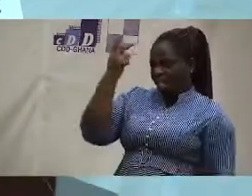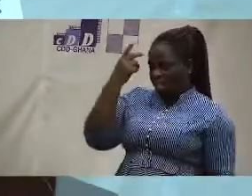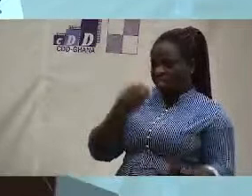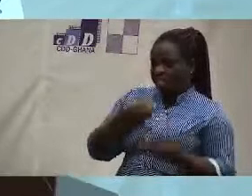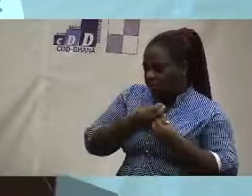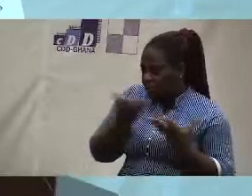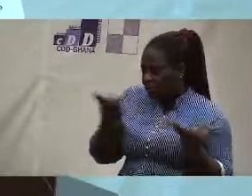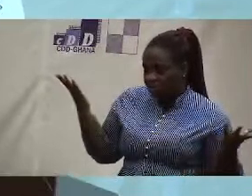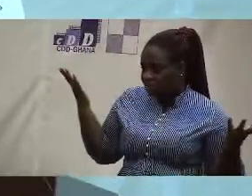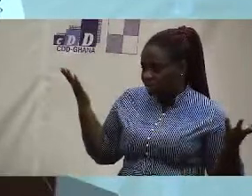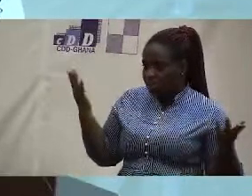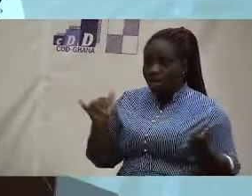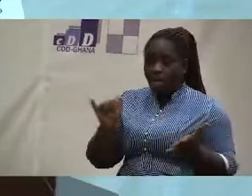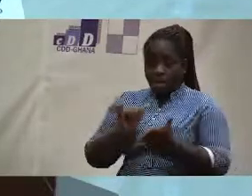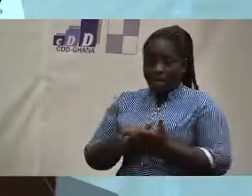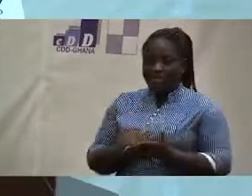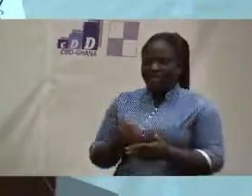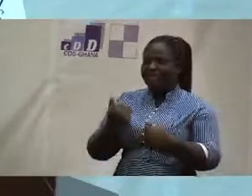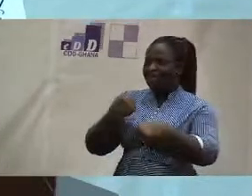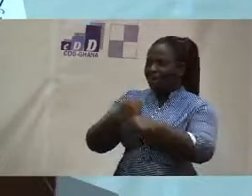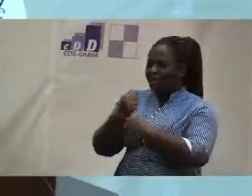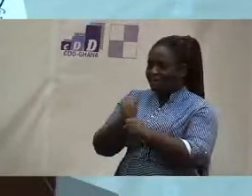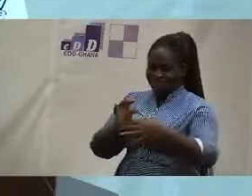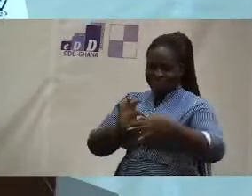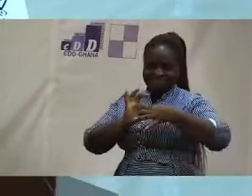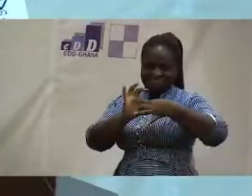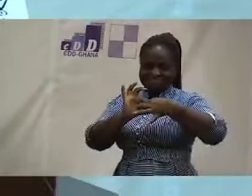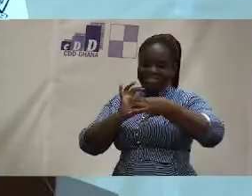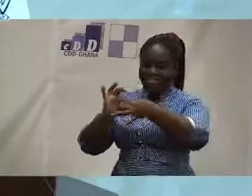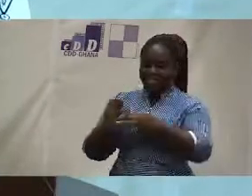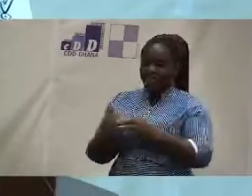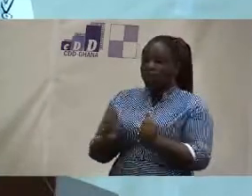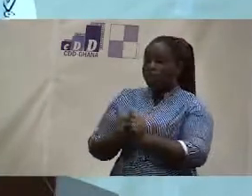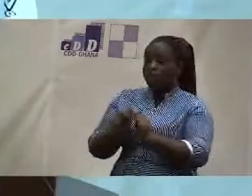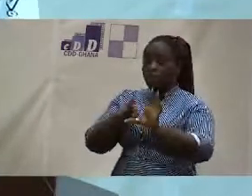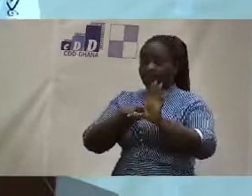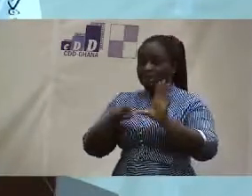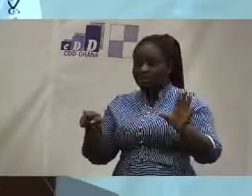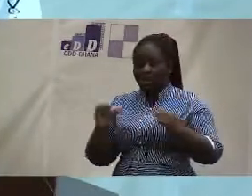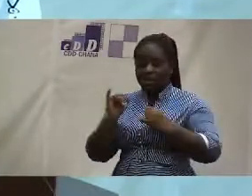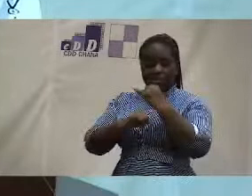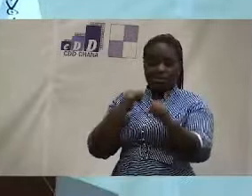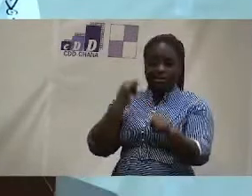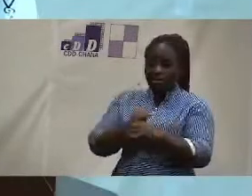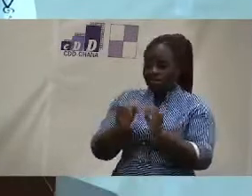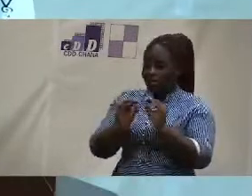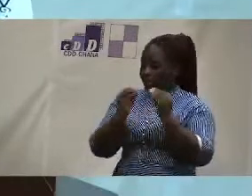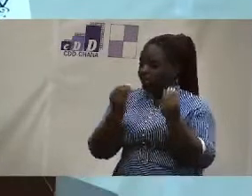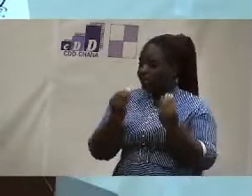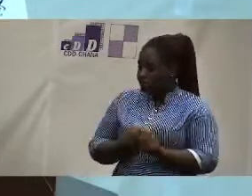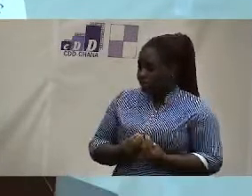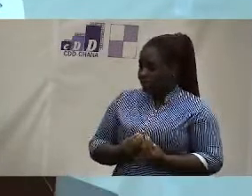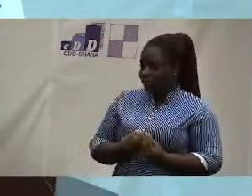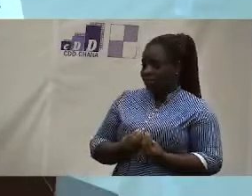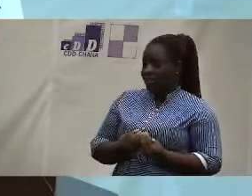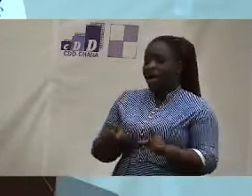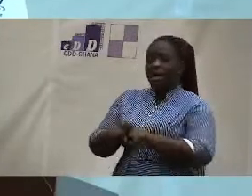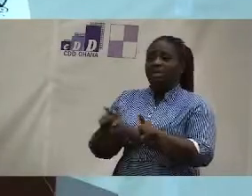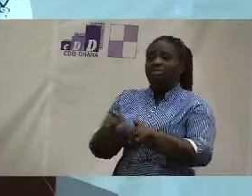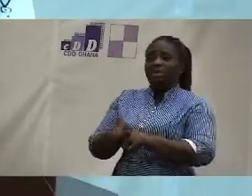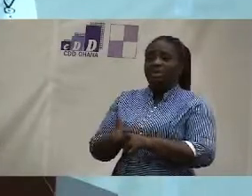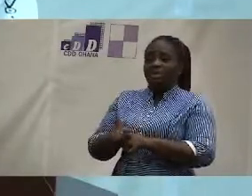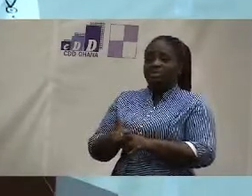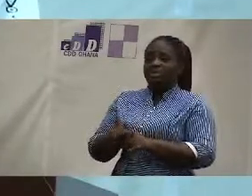disinformation. This has led to partnerships with regional and international organizations, as well